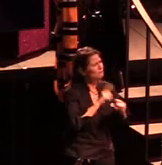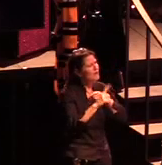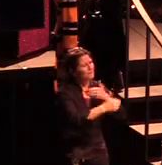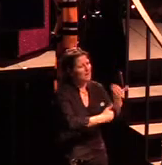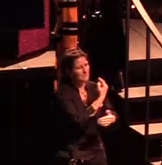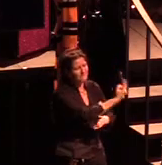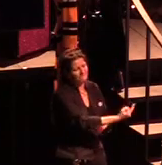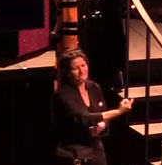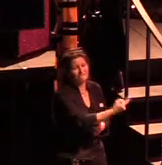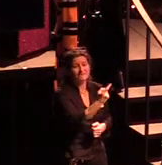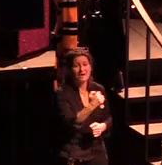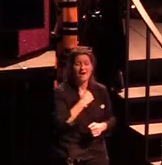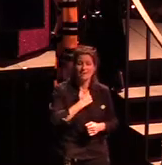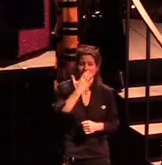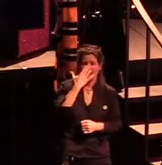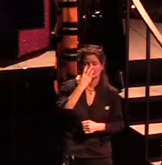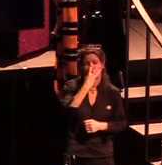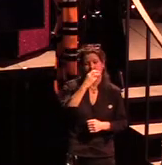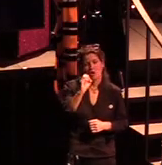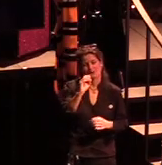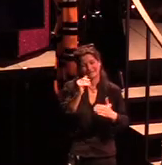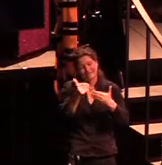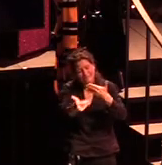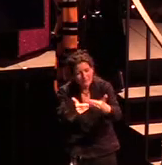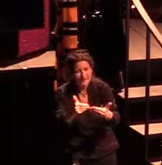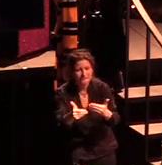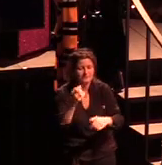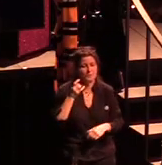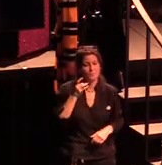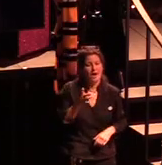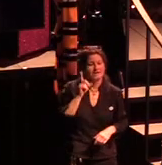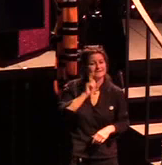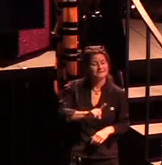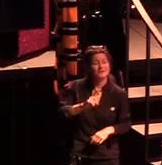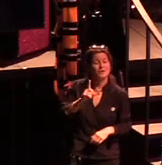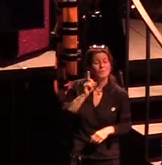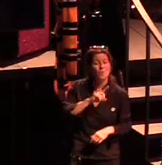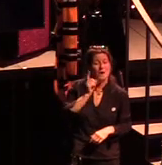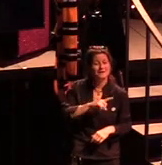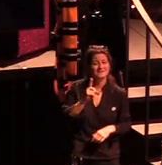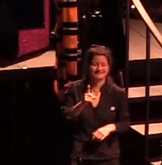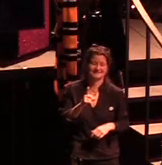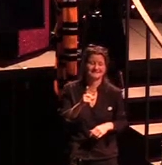myself biscuit I'm a 30-something white woman biscuit of average build biscuit for pitabread